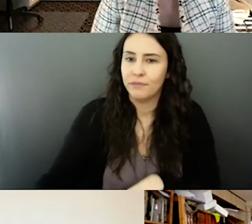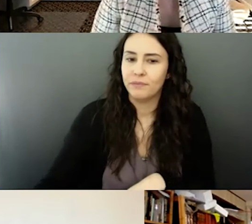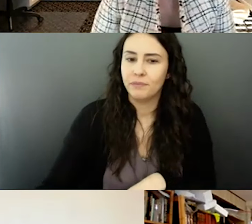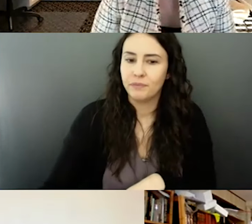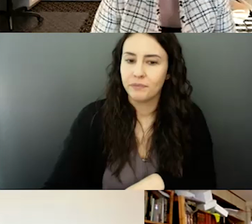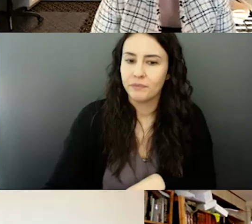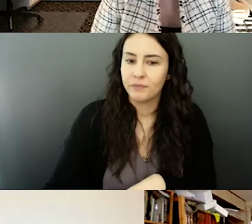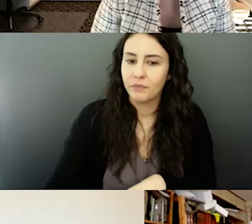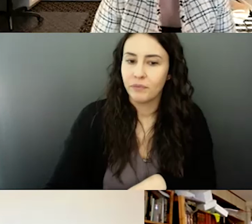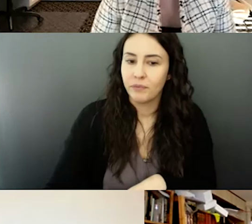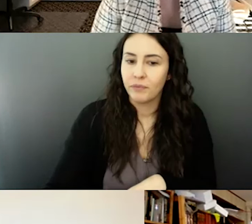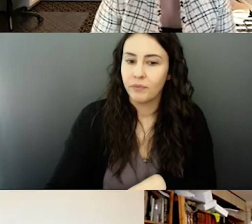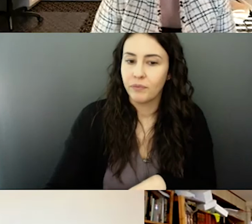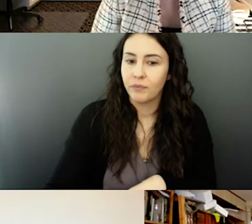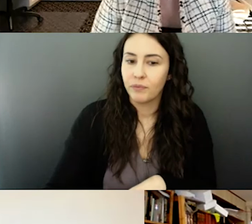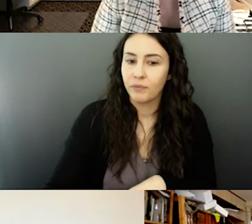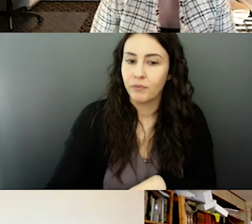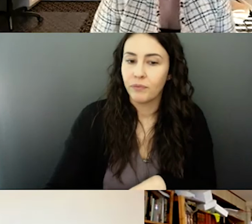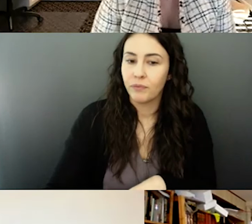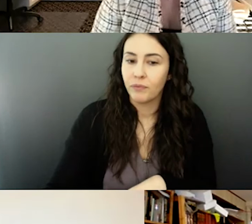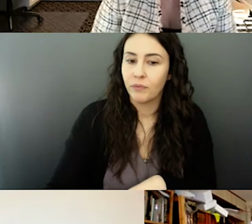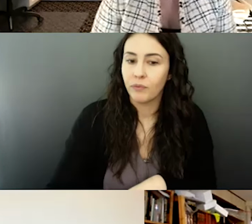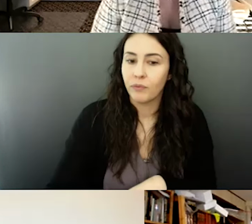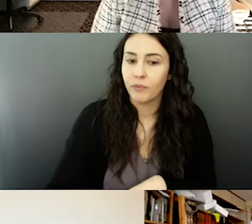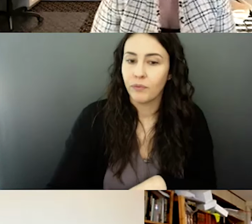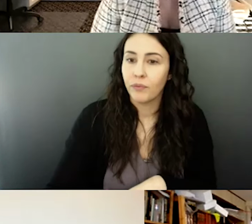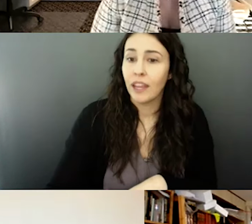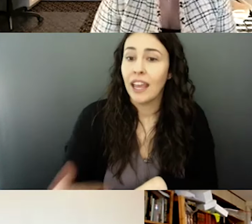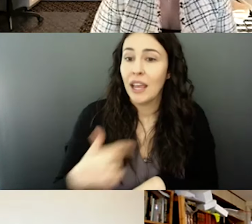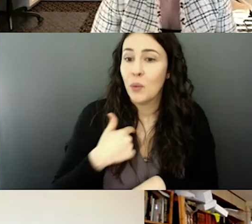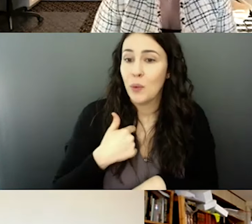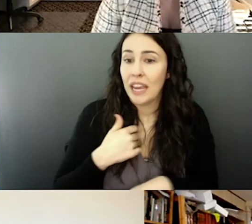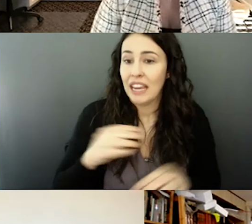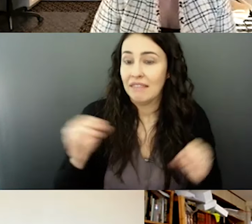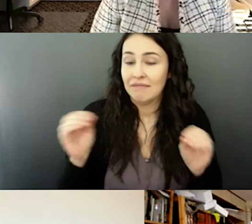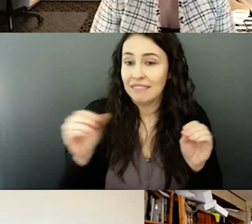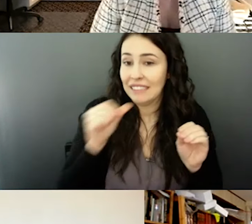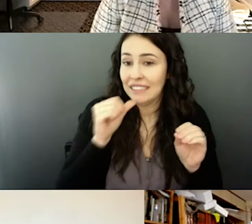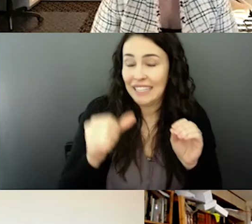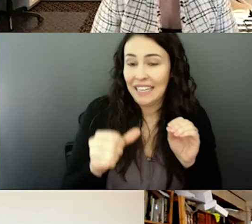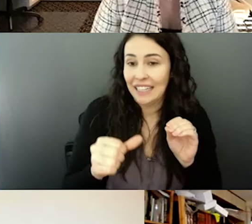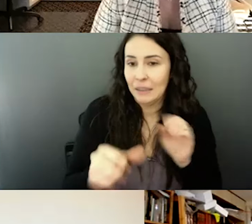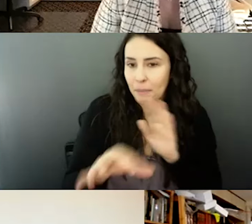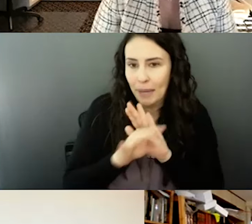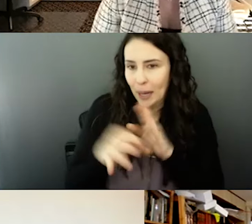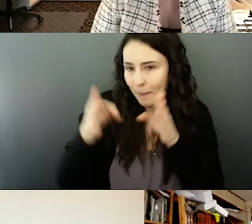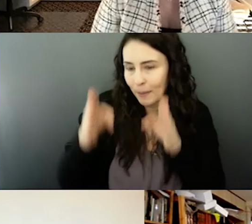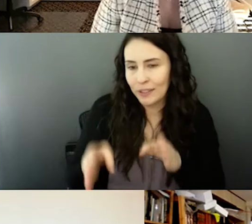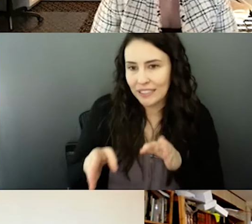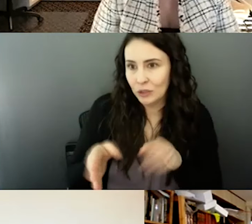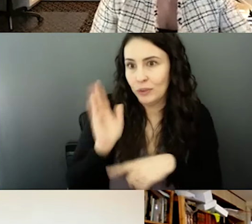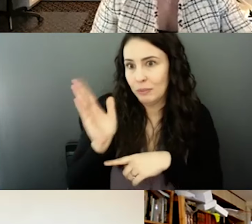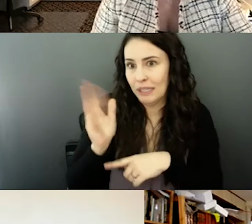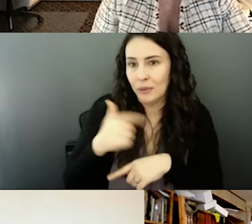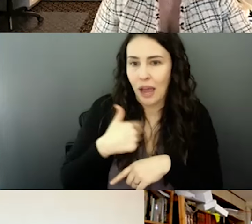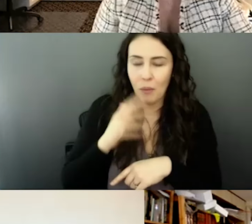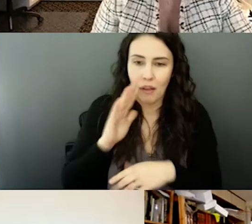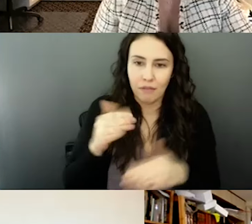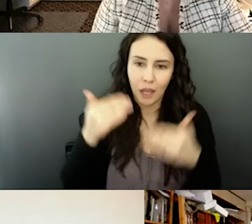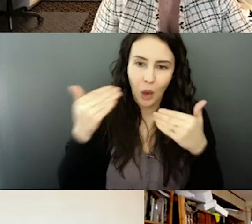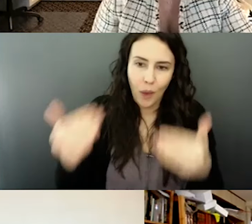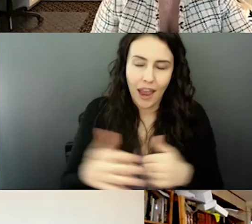We didn't choose a person to speak, so I will just go ahead. Okay, thank you. We decided